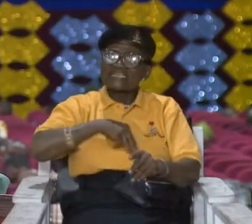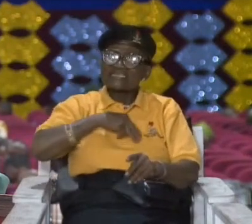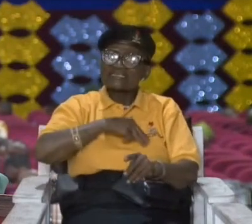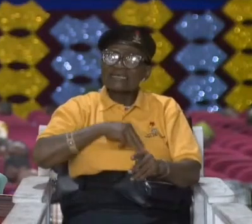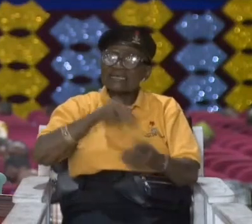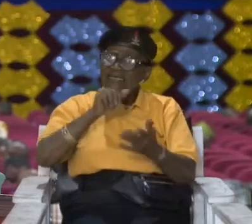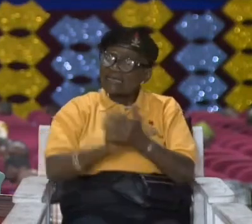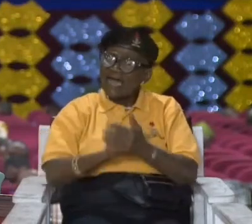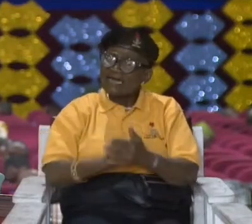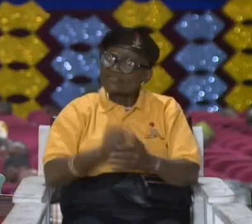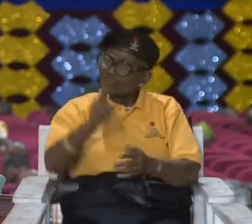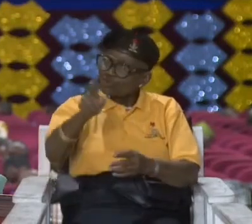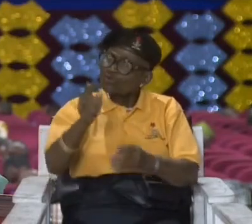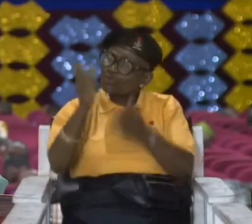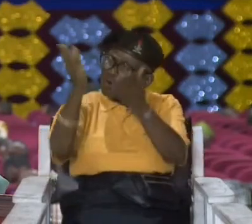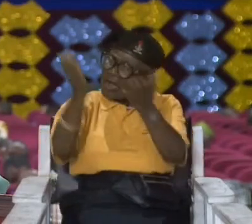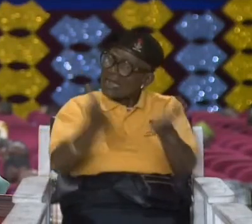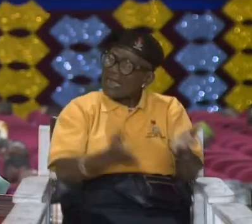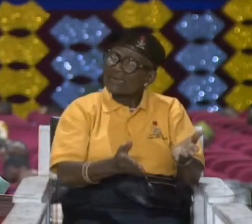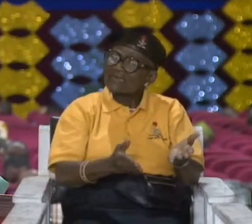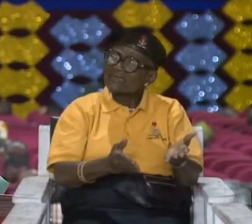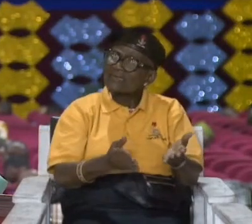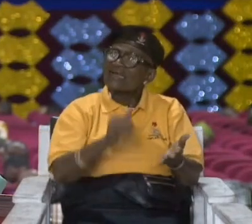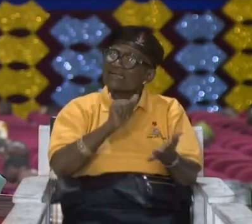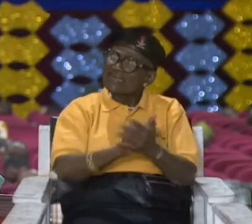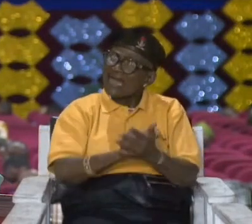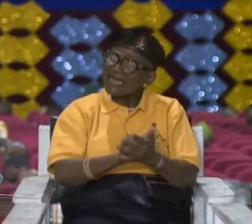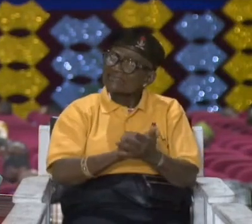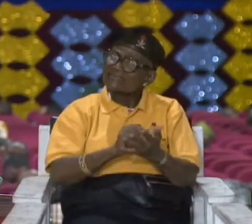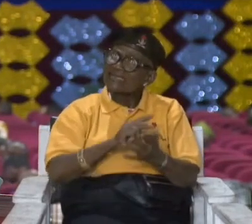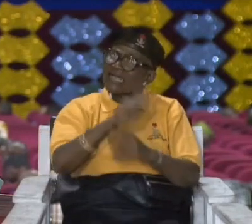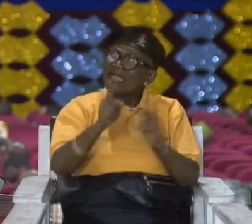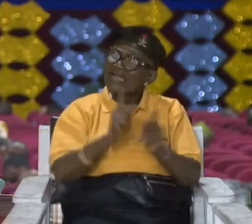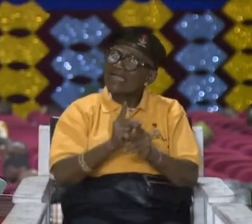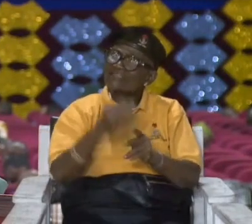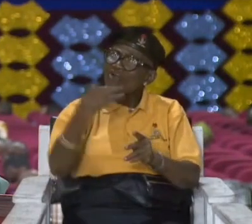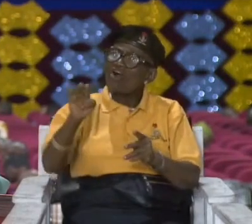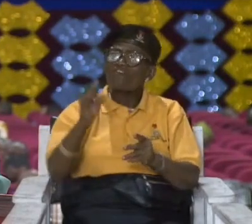that you carry, that kind of fire anointing,